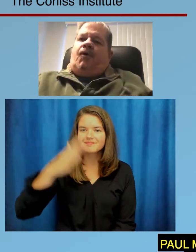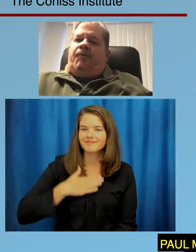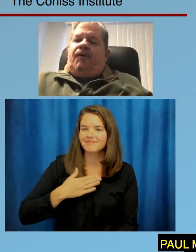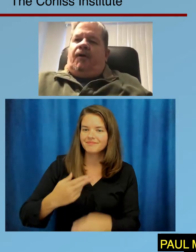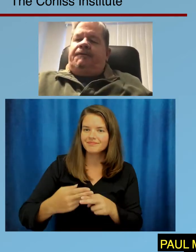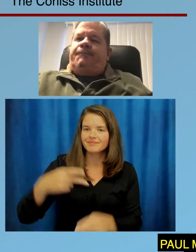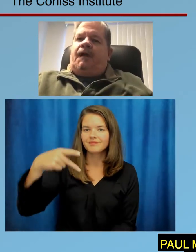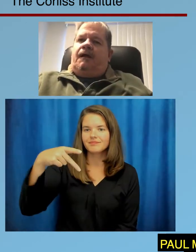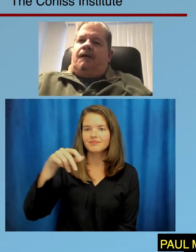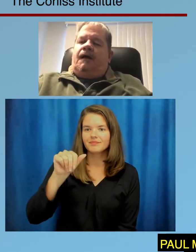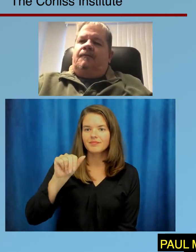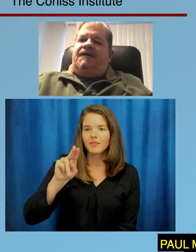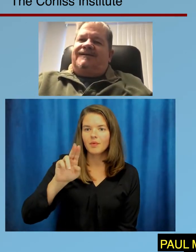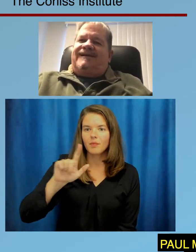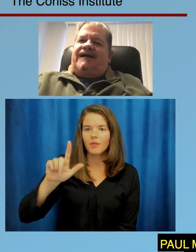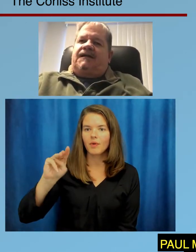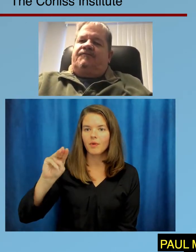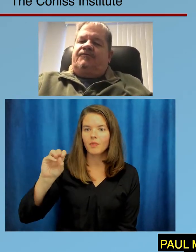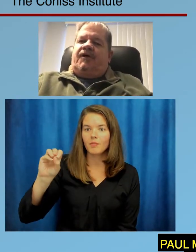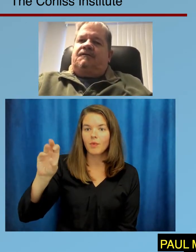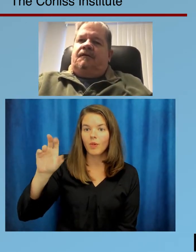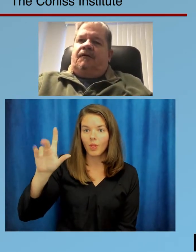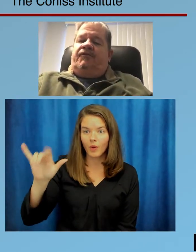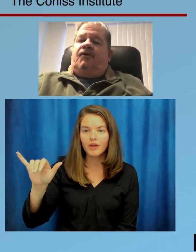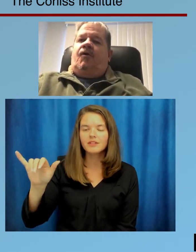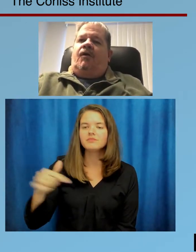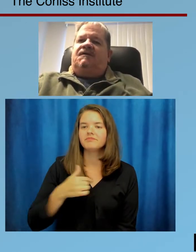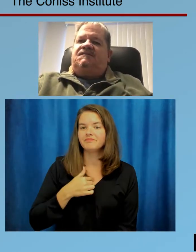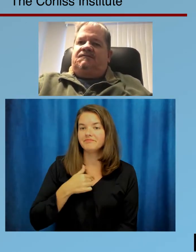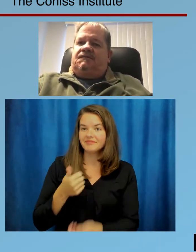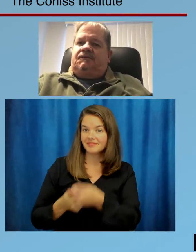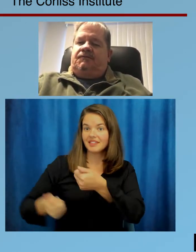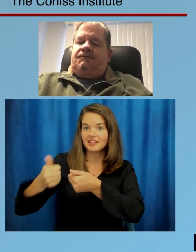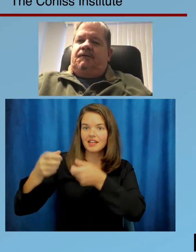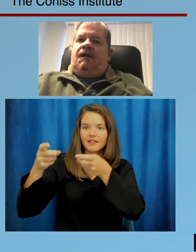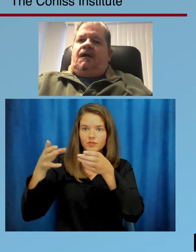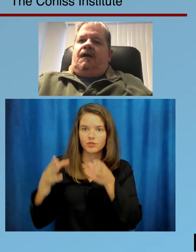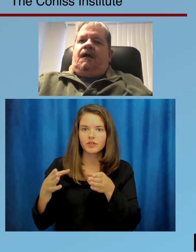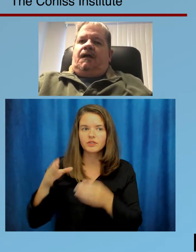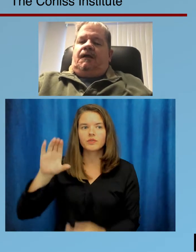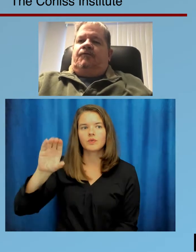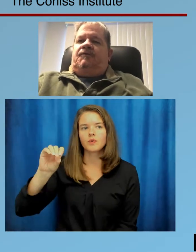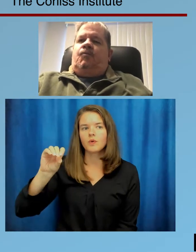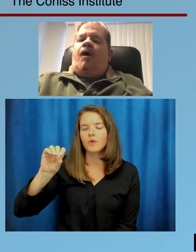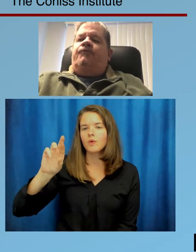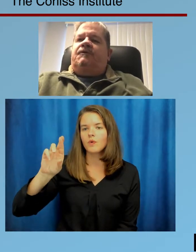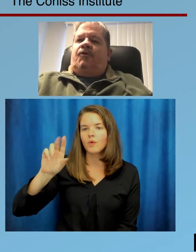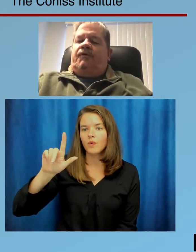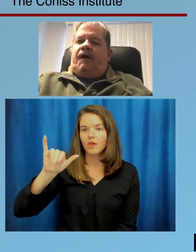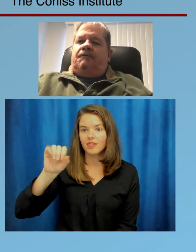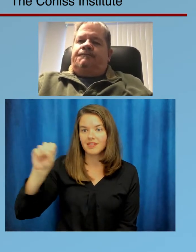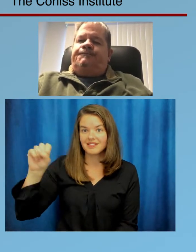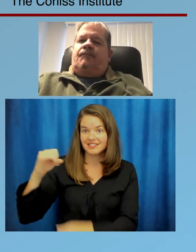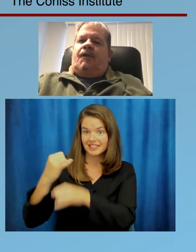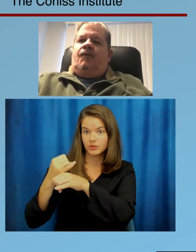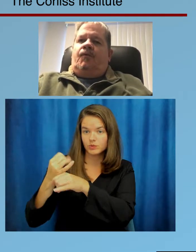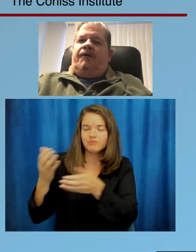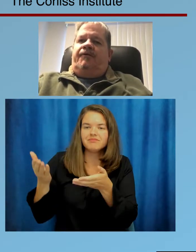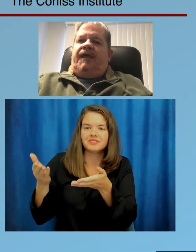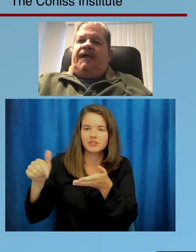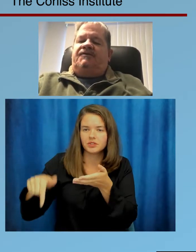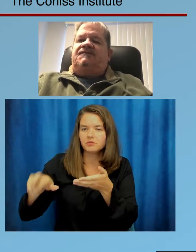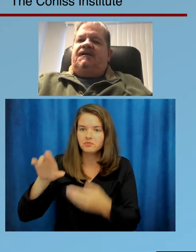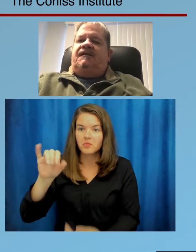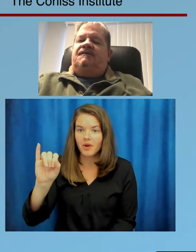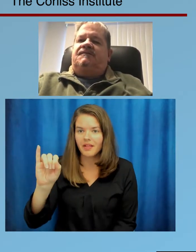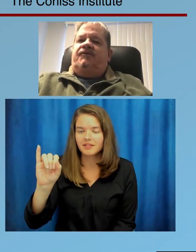My name is Paul Molloy, and I am the Executive Director of the Corliss Institute here in Warren, Rhode Island. We